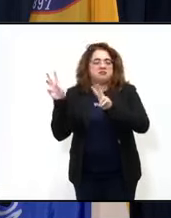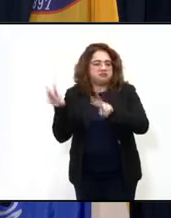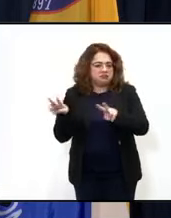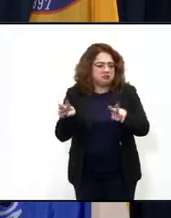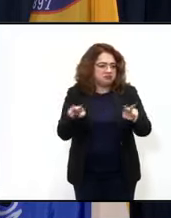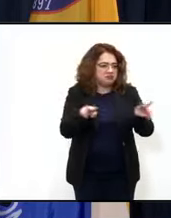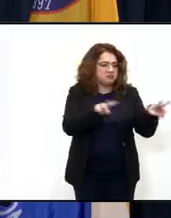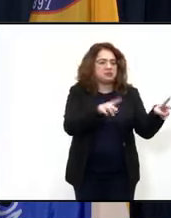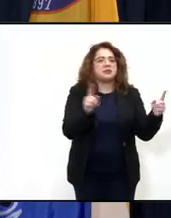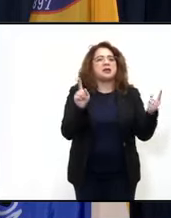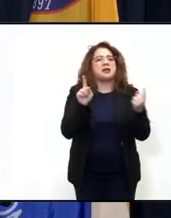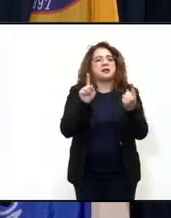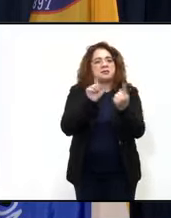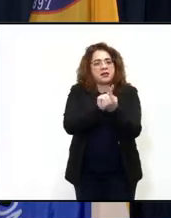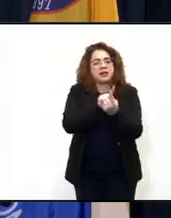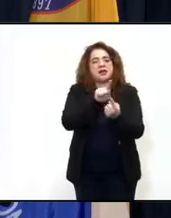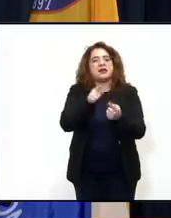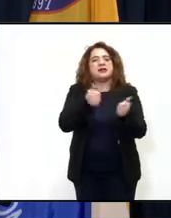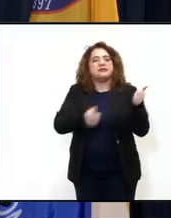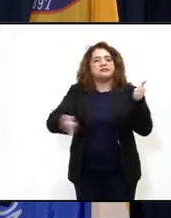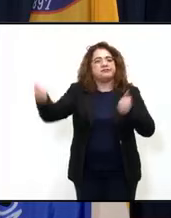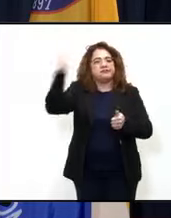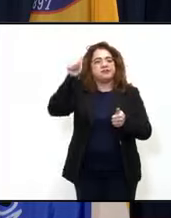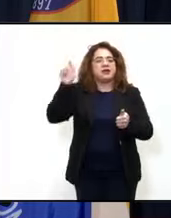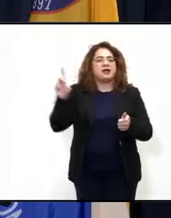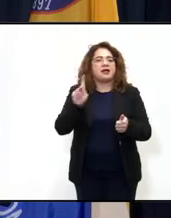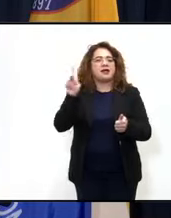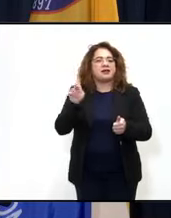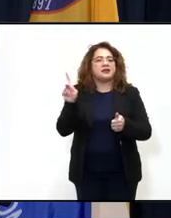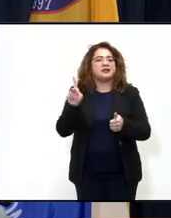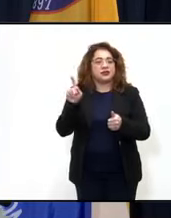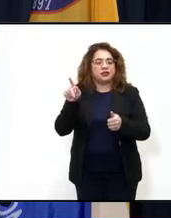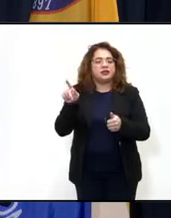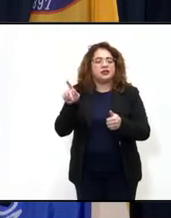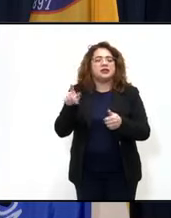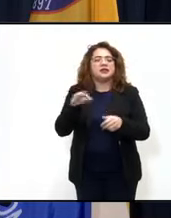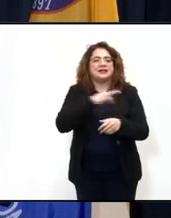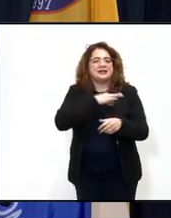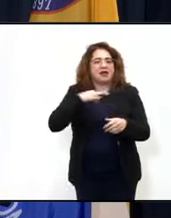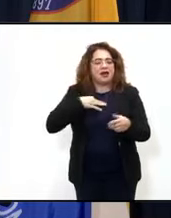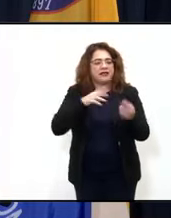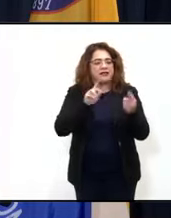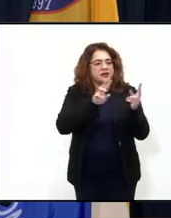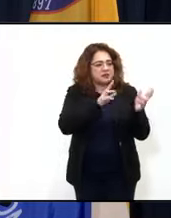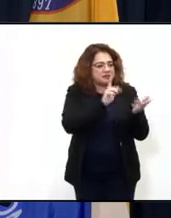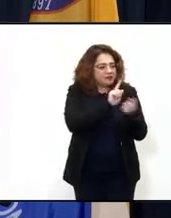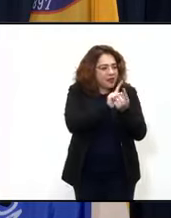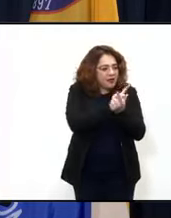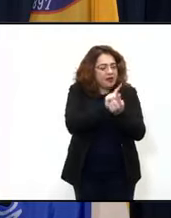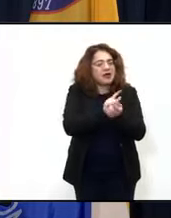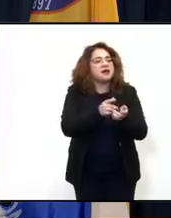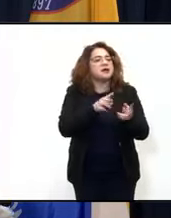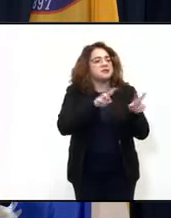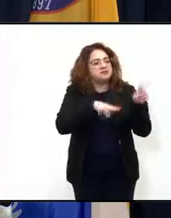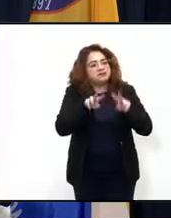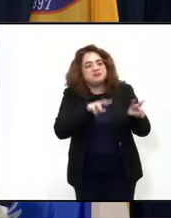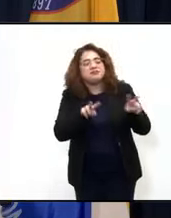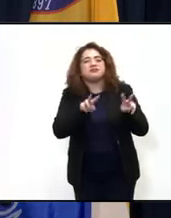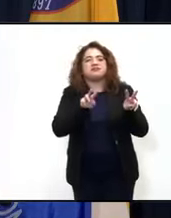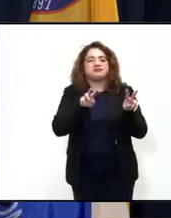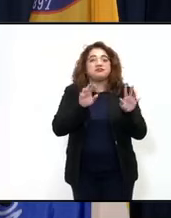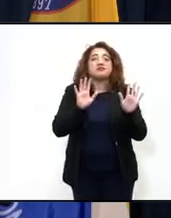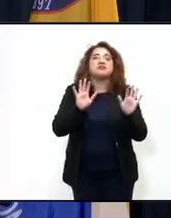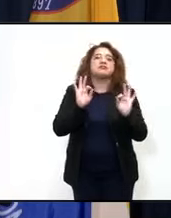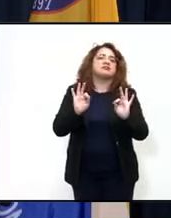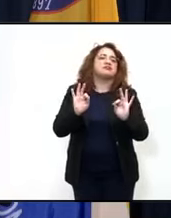head of Kaiser. He met with a lot of the staff there. And of course, I got a chance to talk to folks that were being vaccinated today, as did some of us that